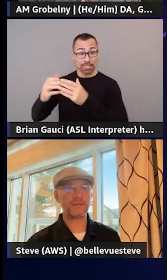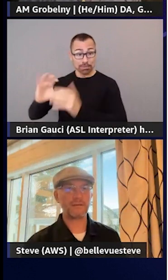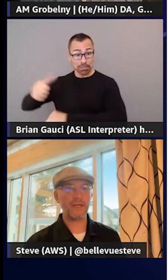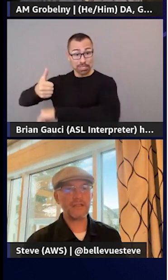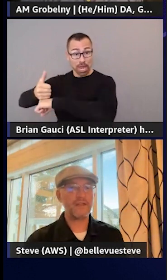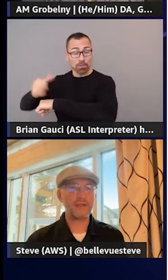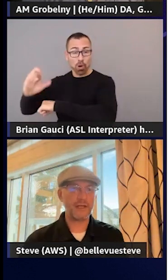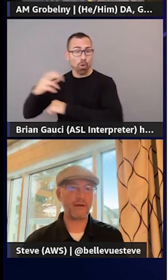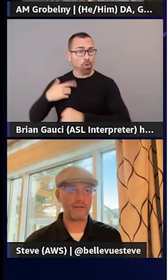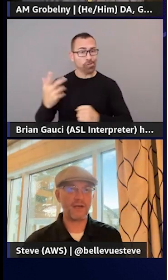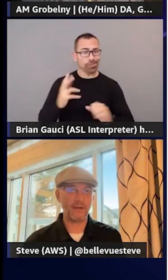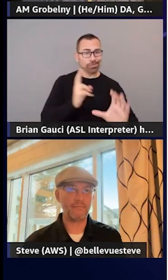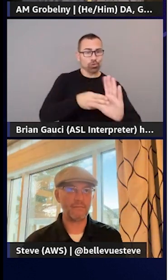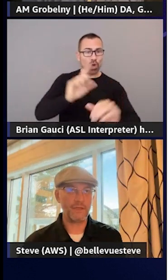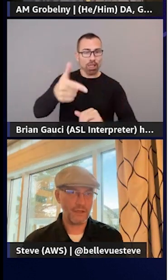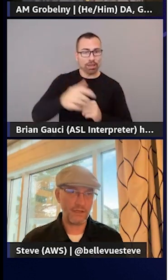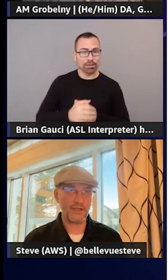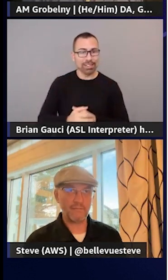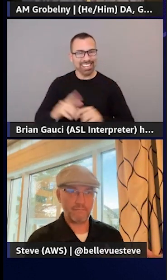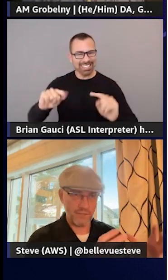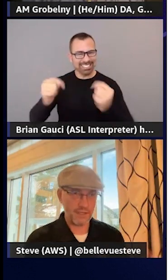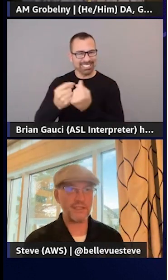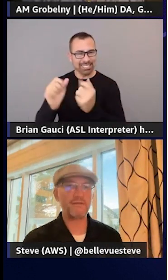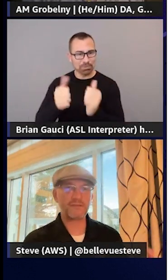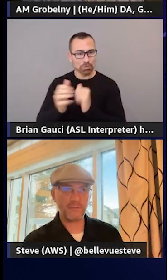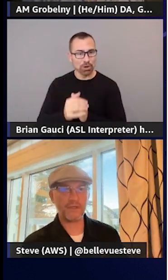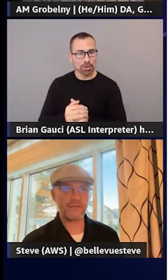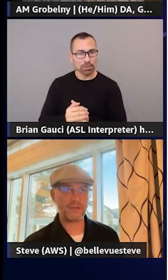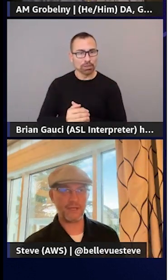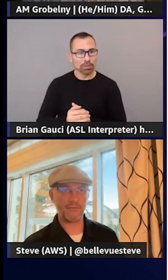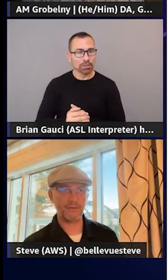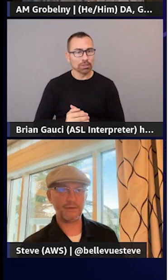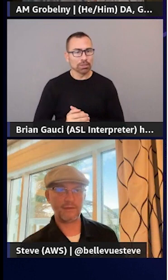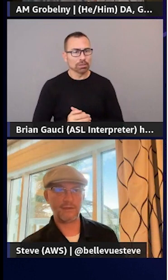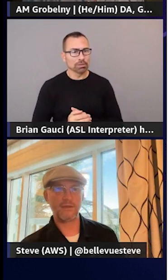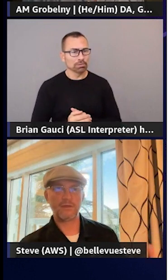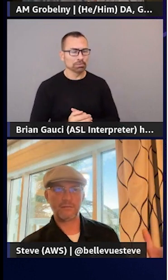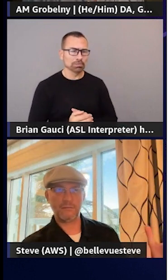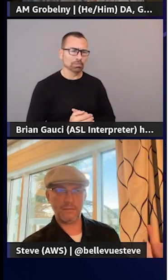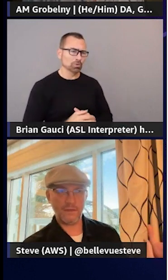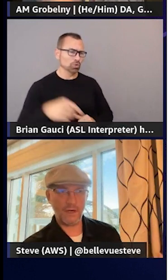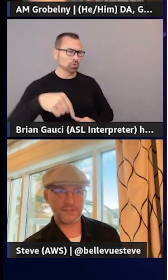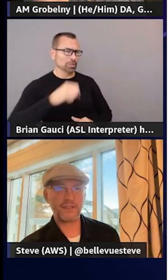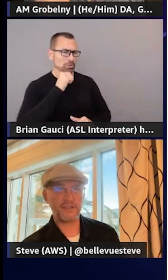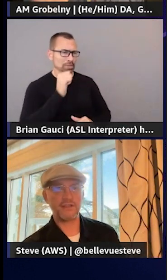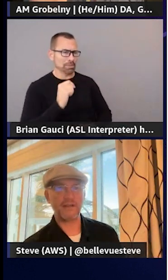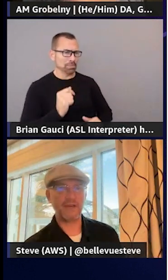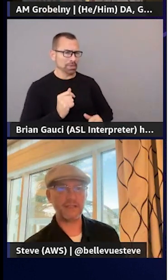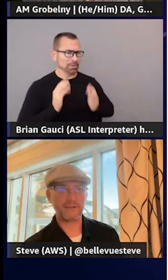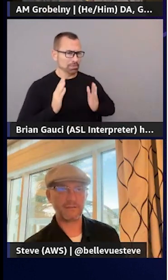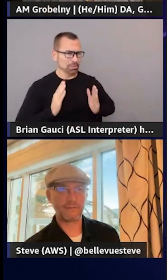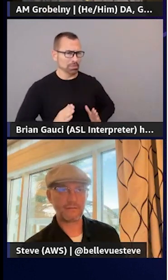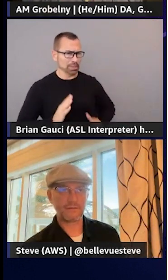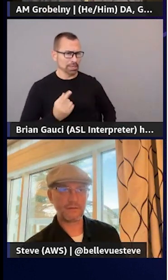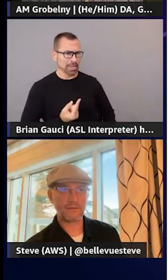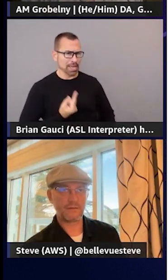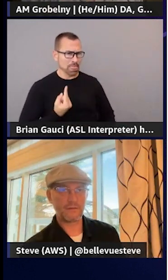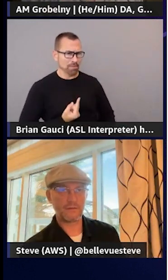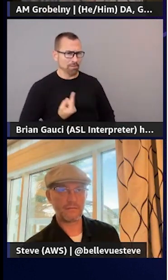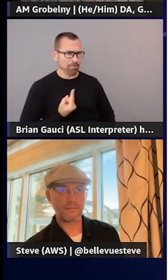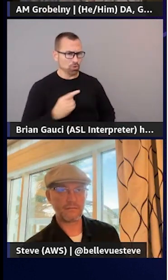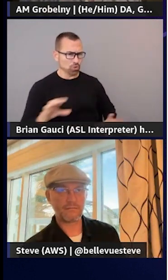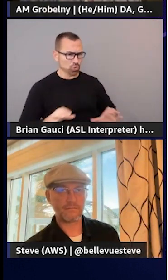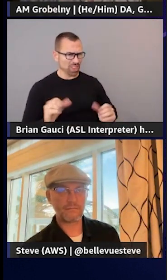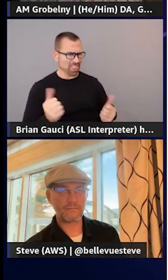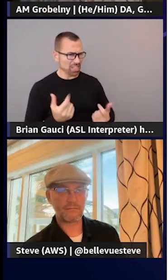this individually in your own time. You're gonna do this with a bunch of other people on site at an event. Funny that you